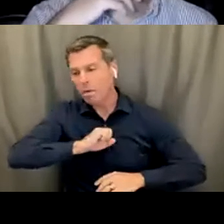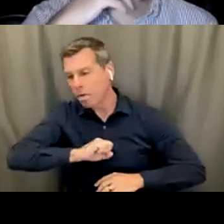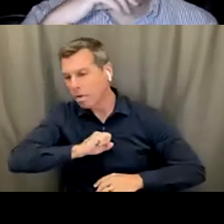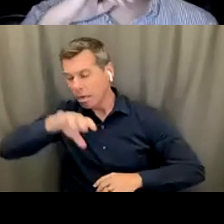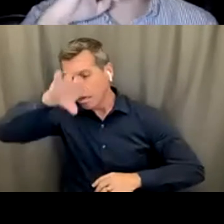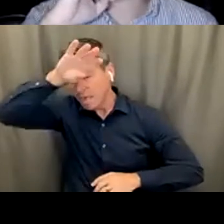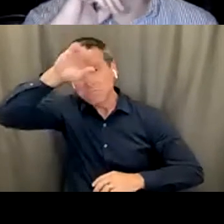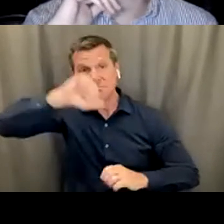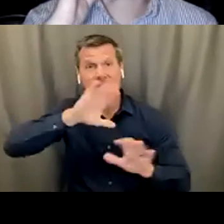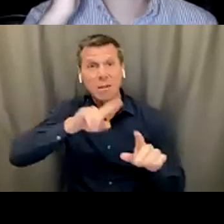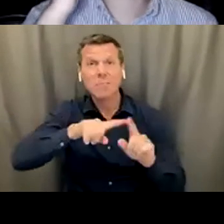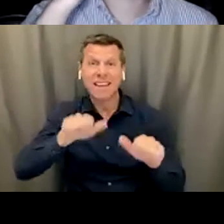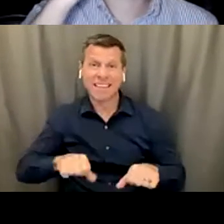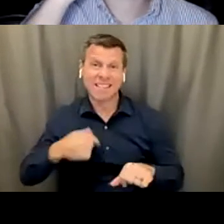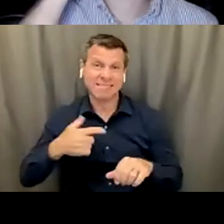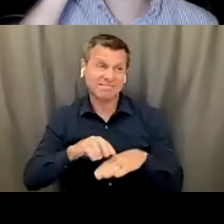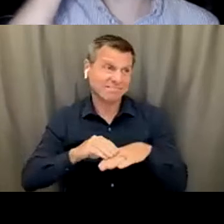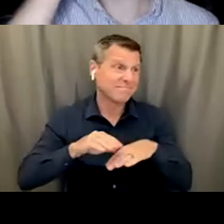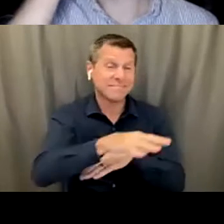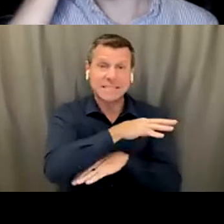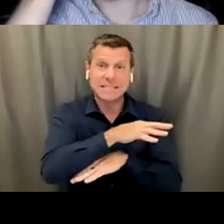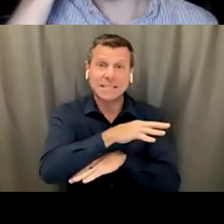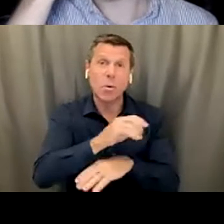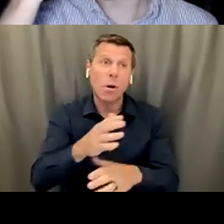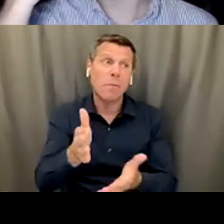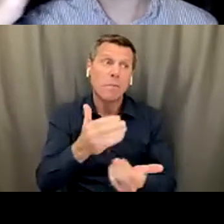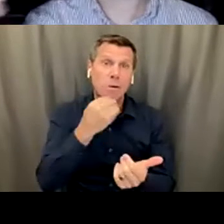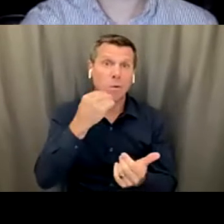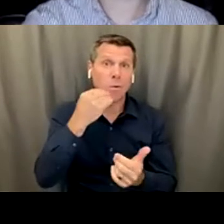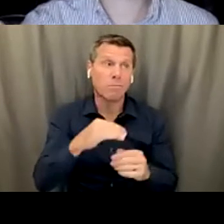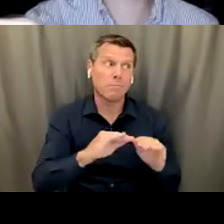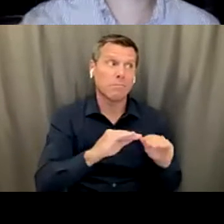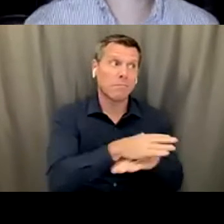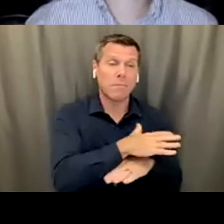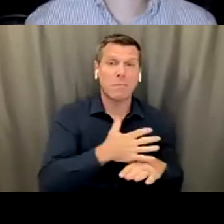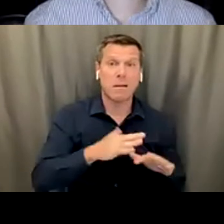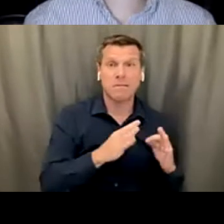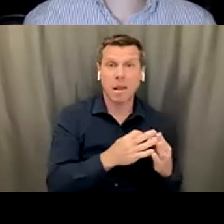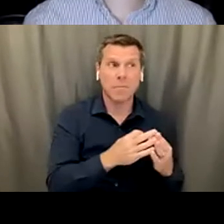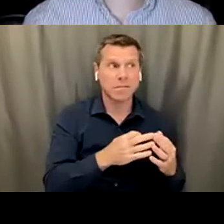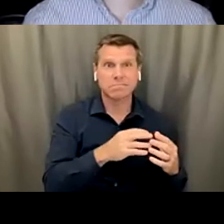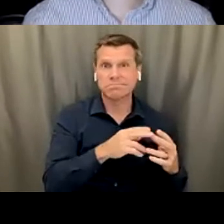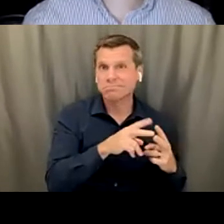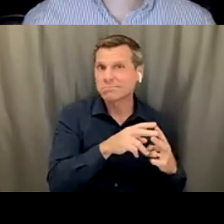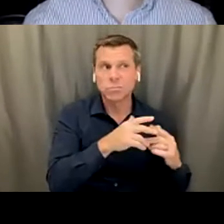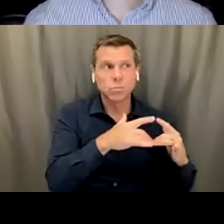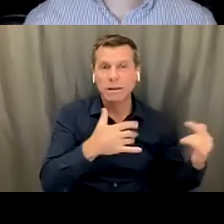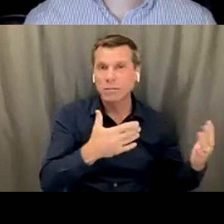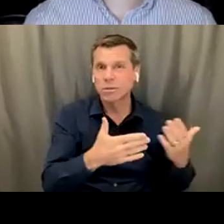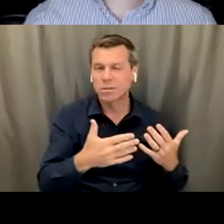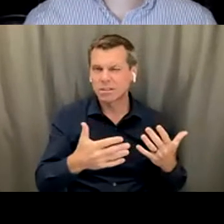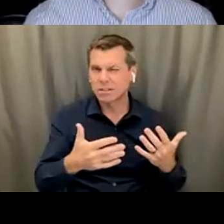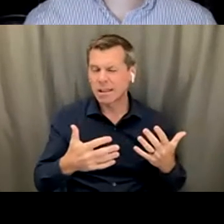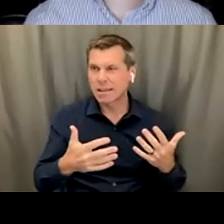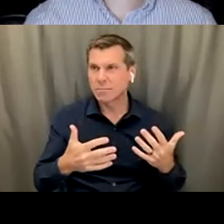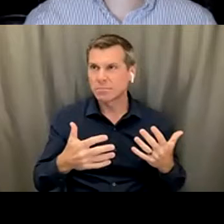the previous question about bringing that back home to people that we live with, but I'm just concerned about further spreading